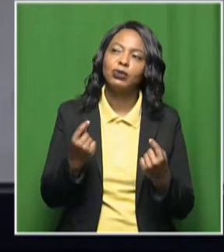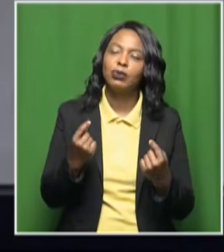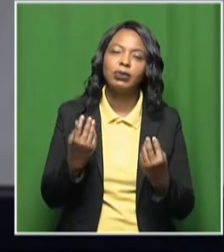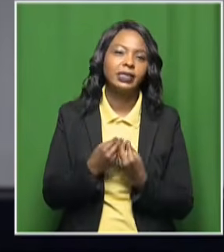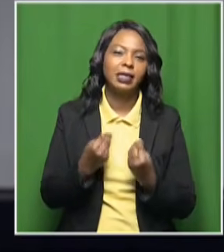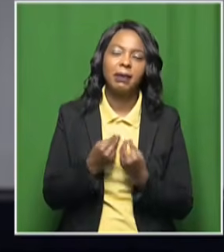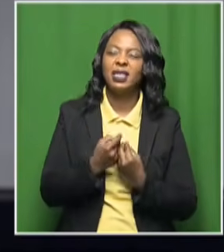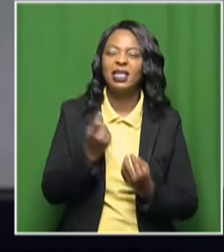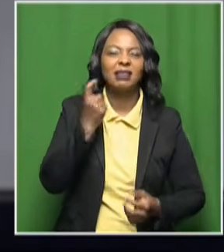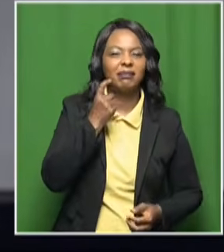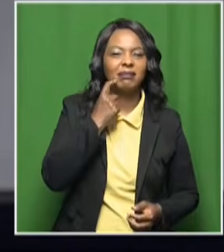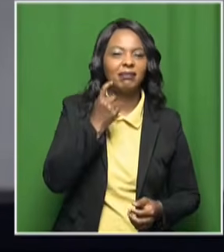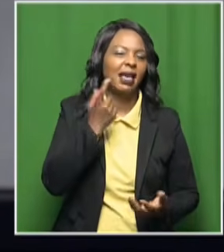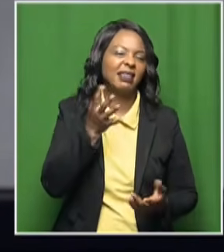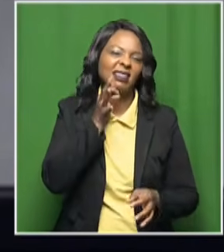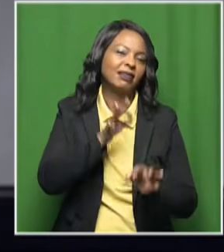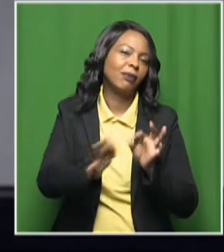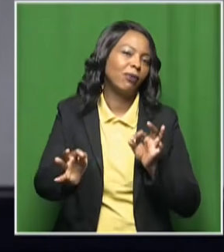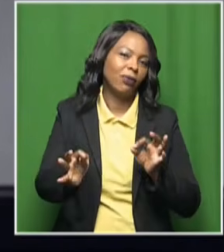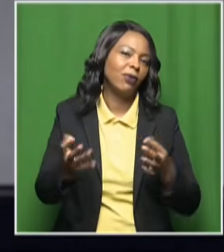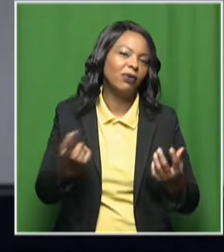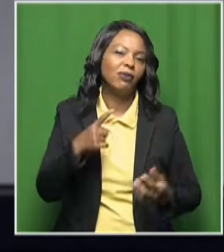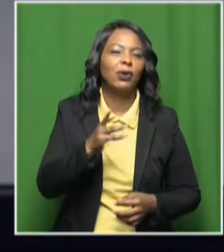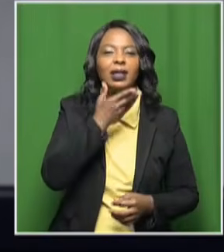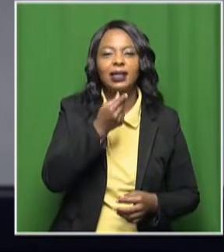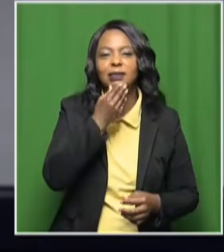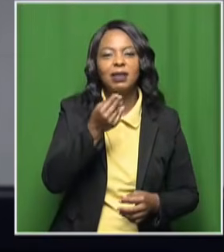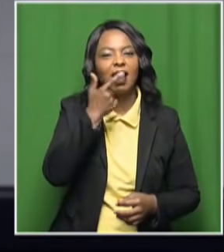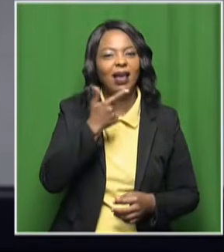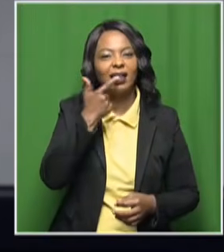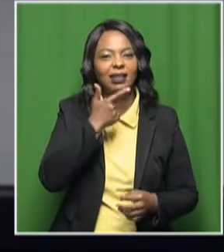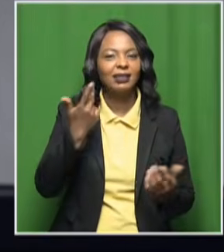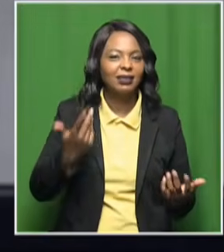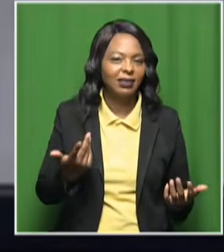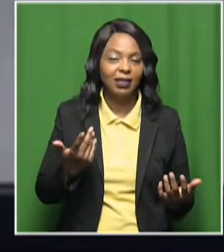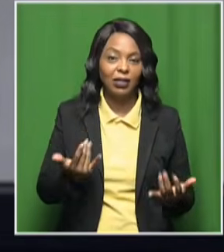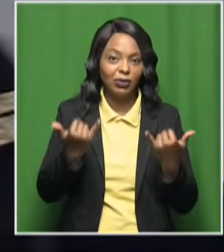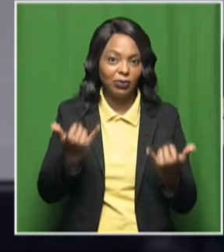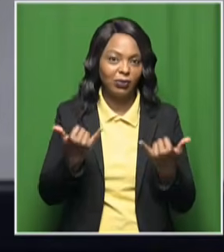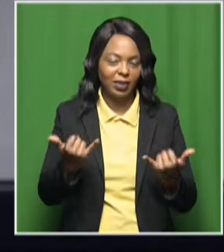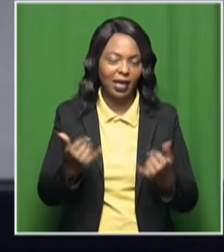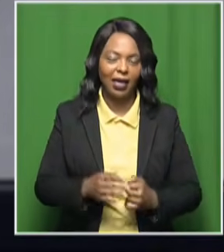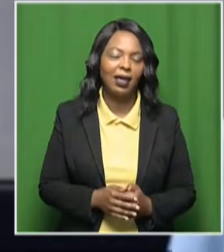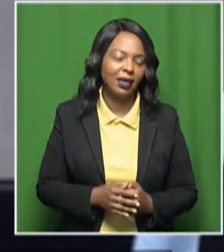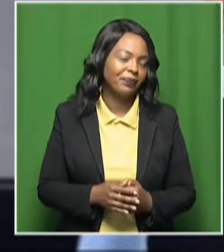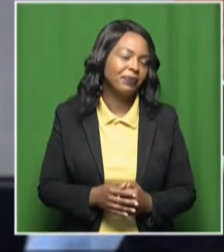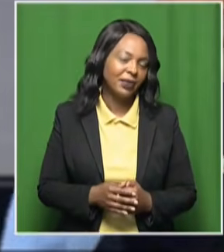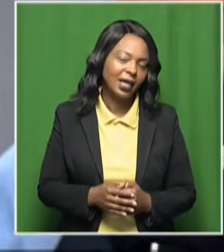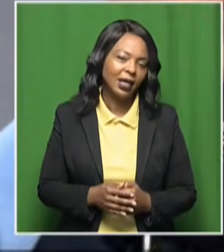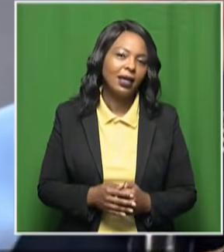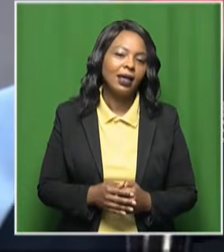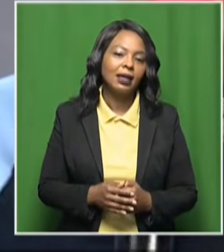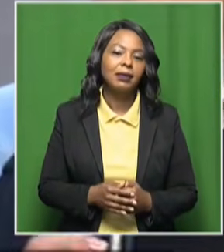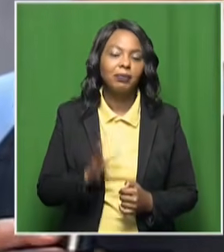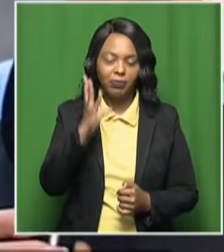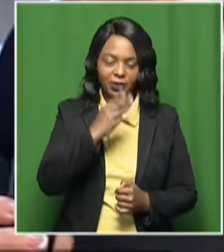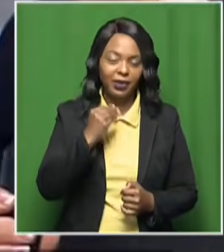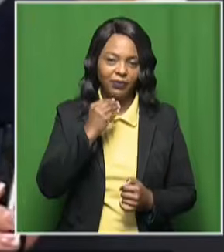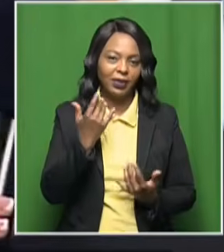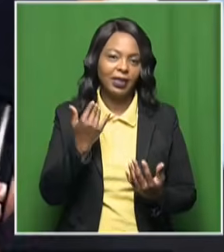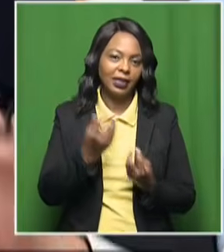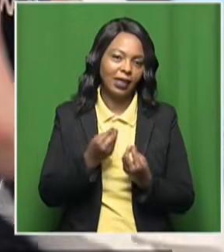their Christmas lunch. Hopefully what we're making today will be amazing. I can't wait to see this, because it's already...